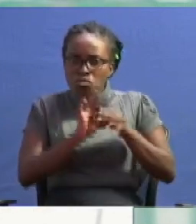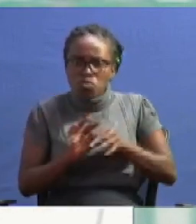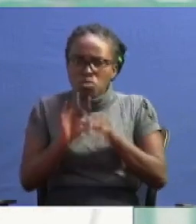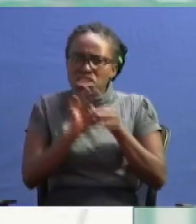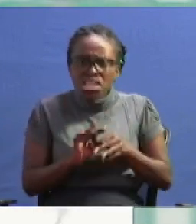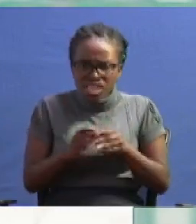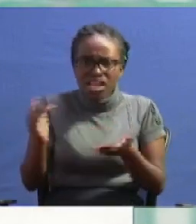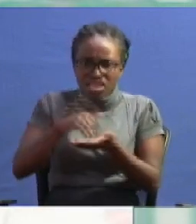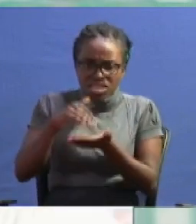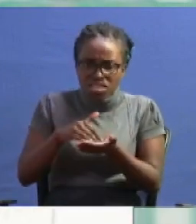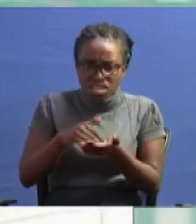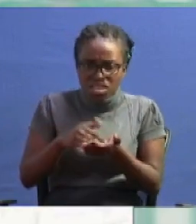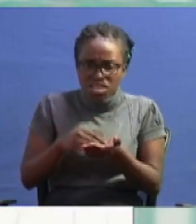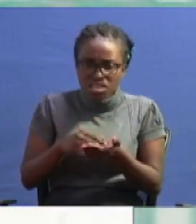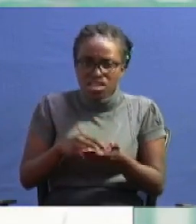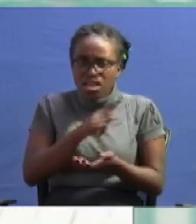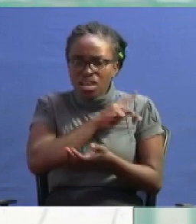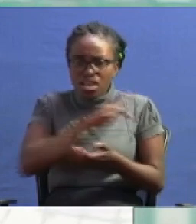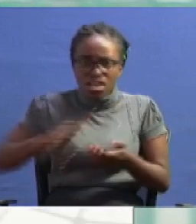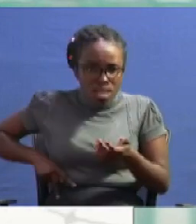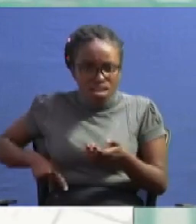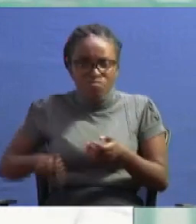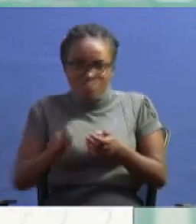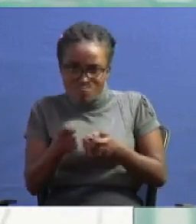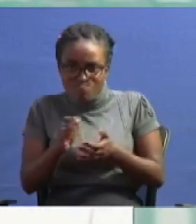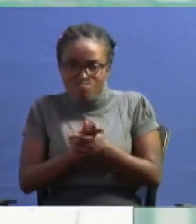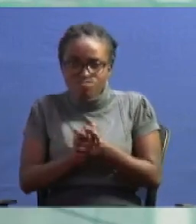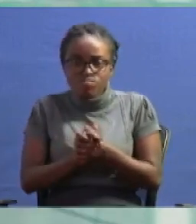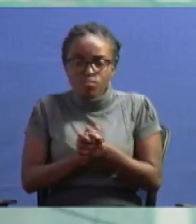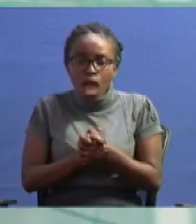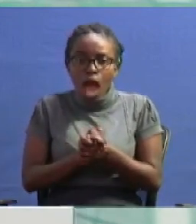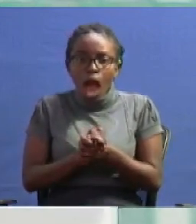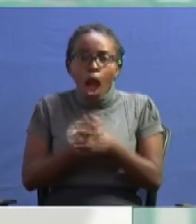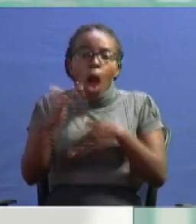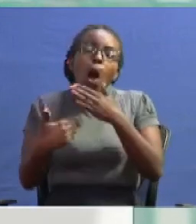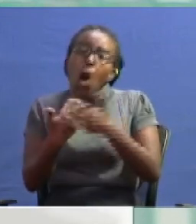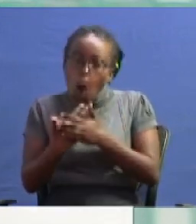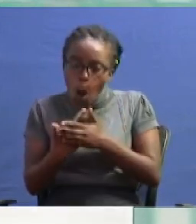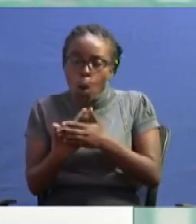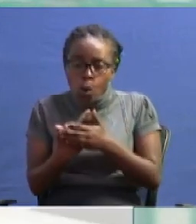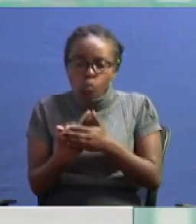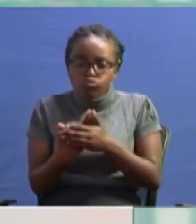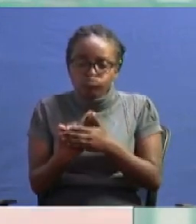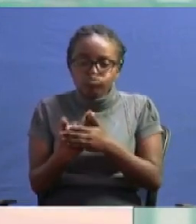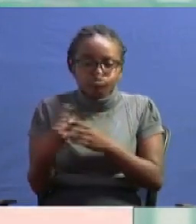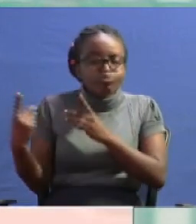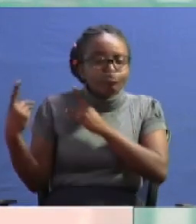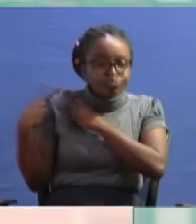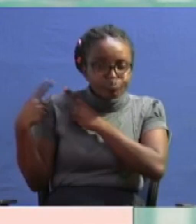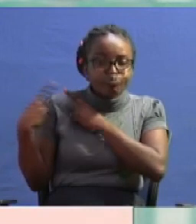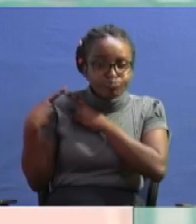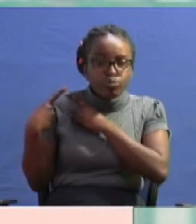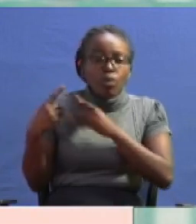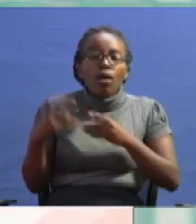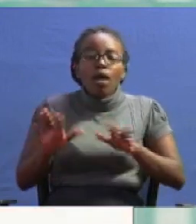kingpin. So this all, it depends on how he plays it. It's all in the hands of